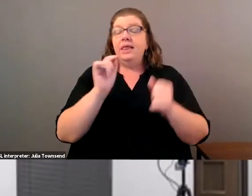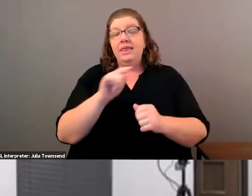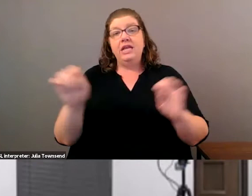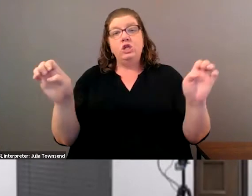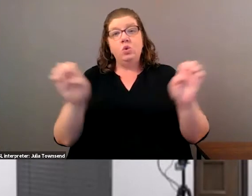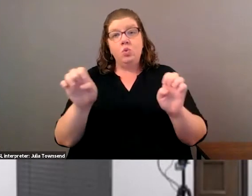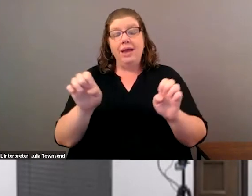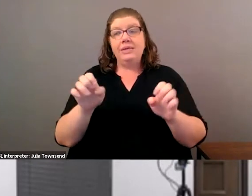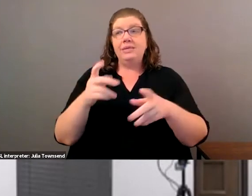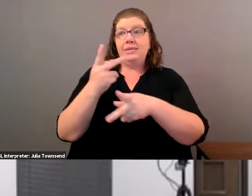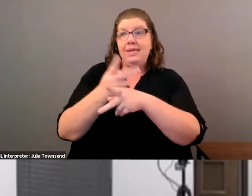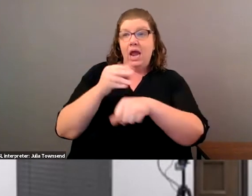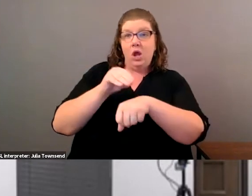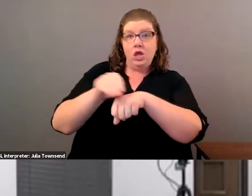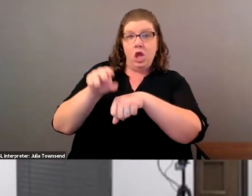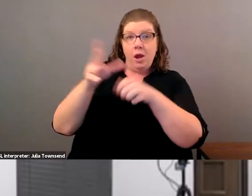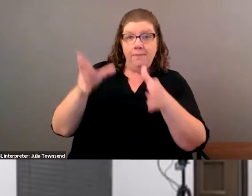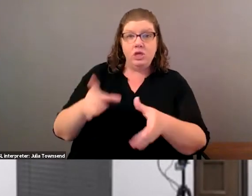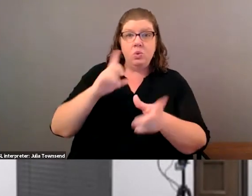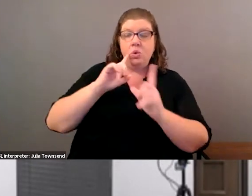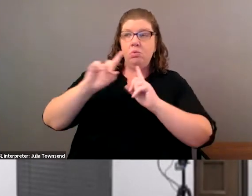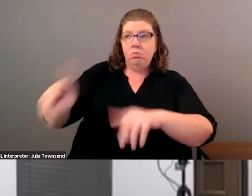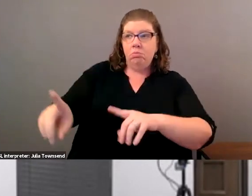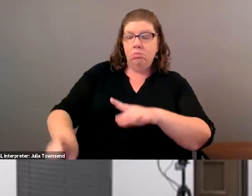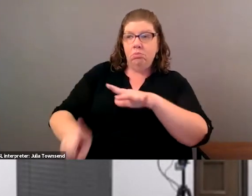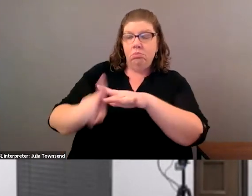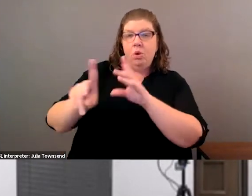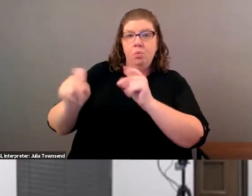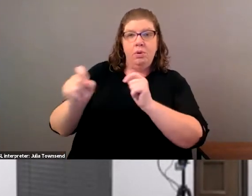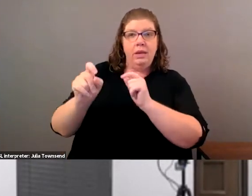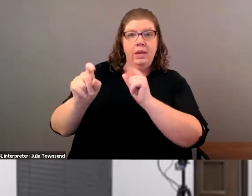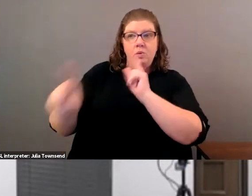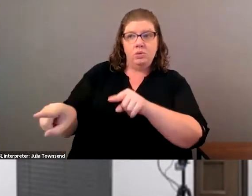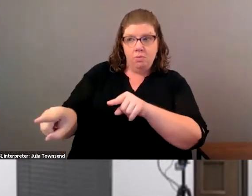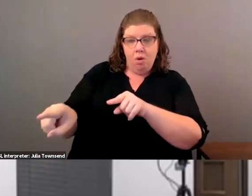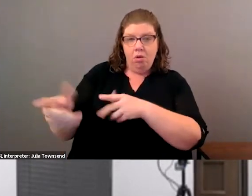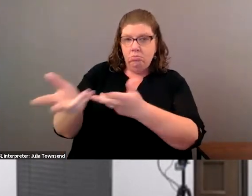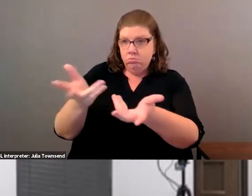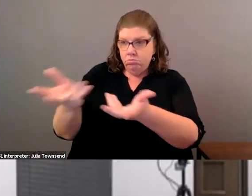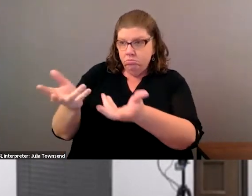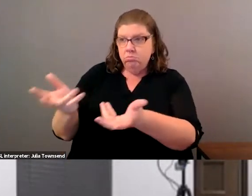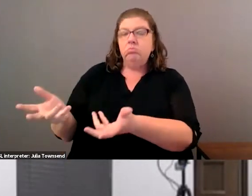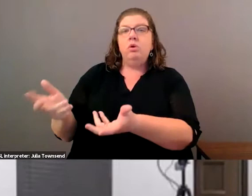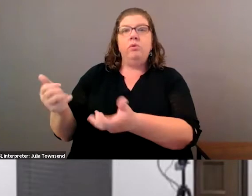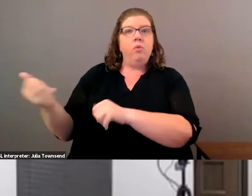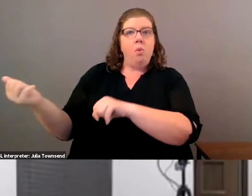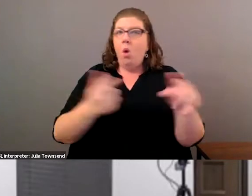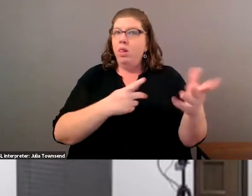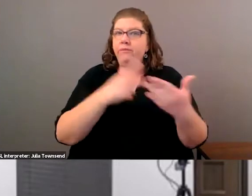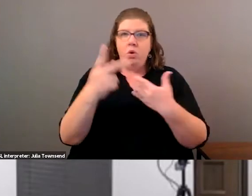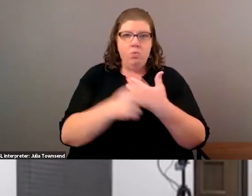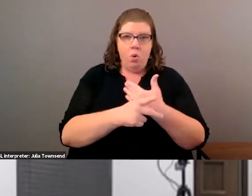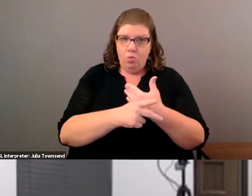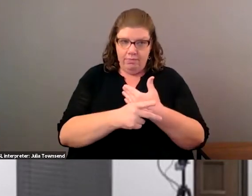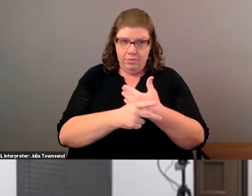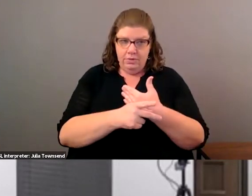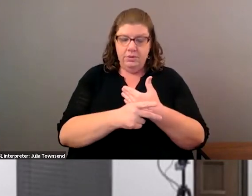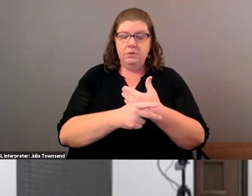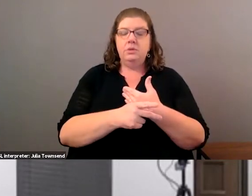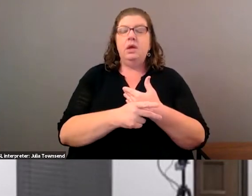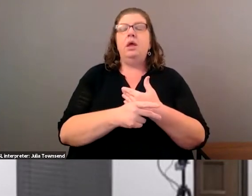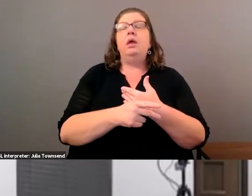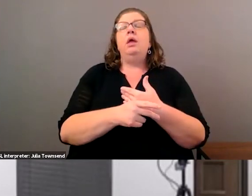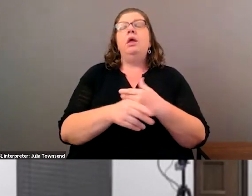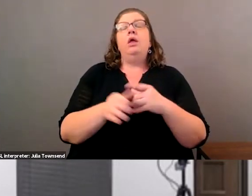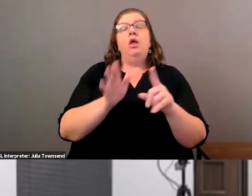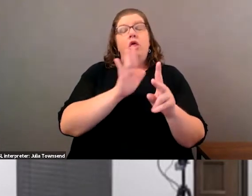care therapists will respond immediately to these crises across all of our programs. And their job